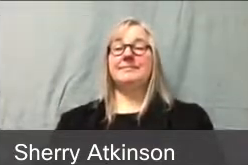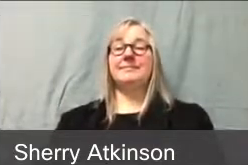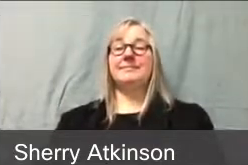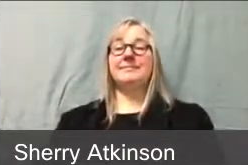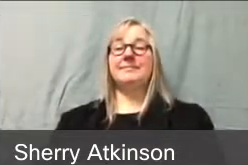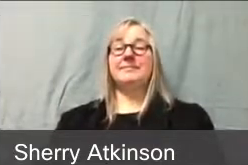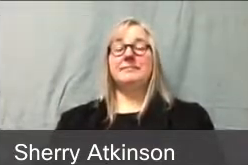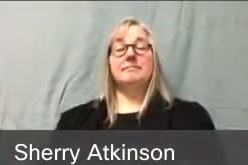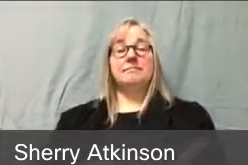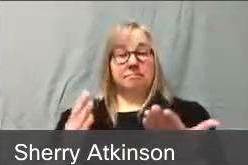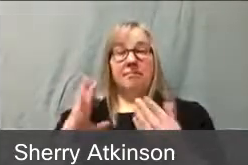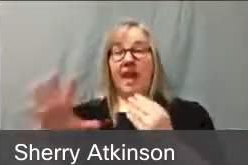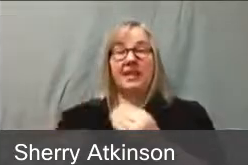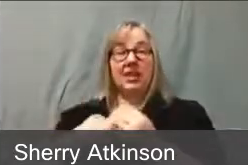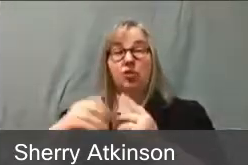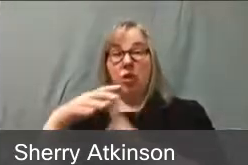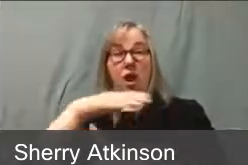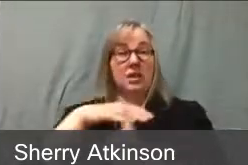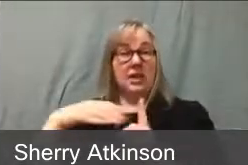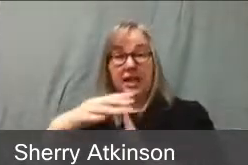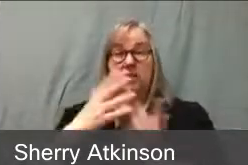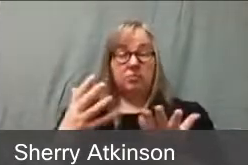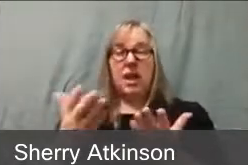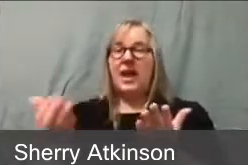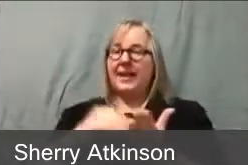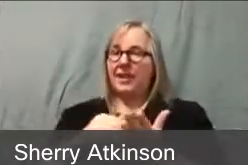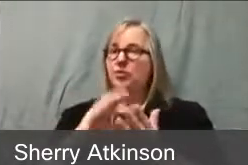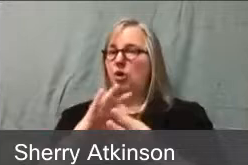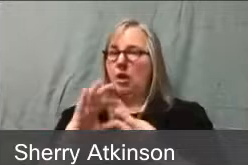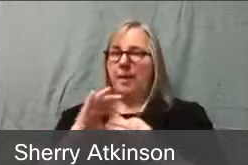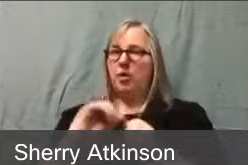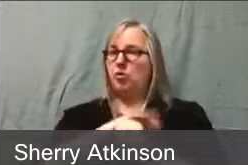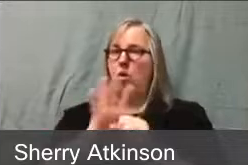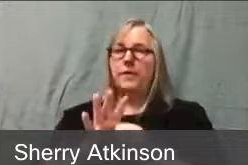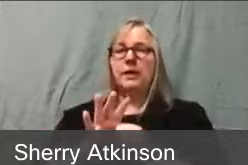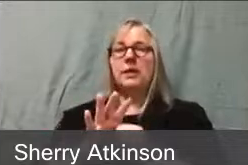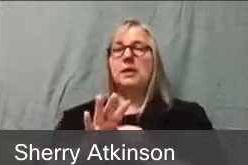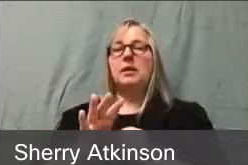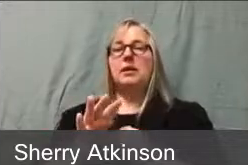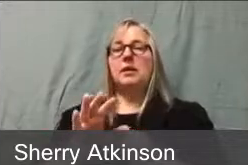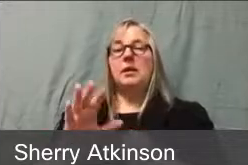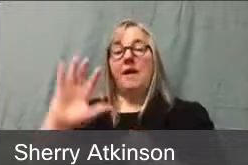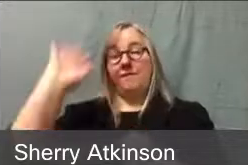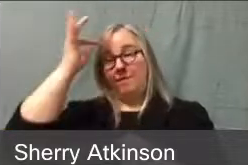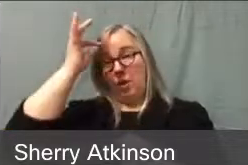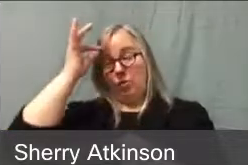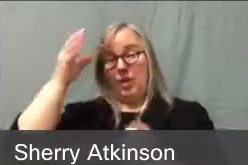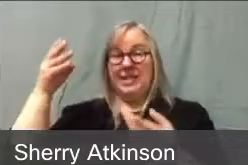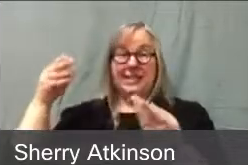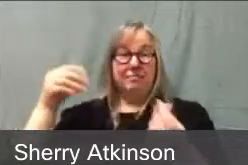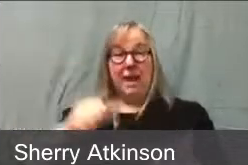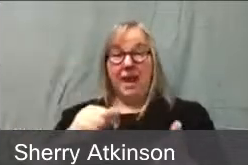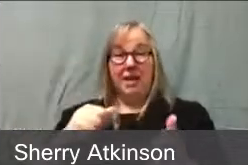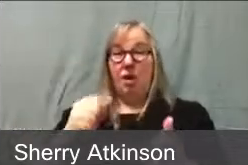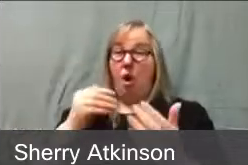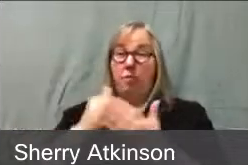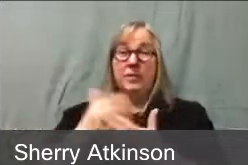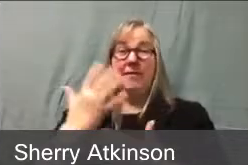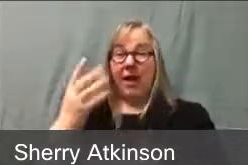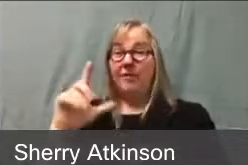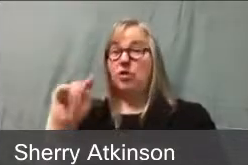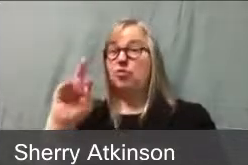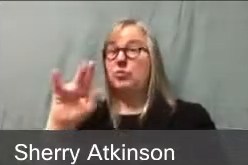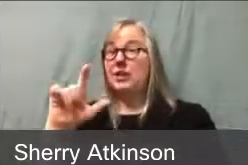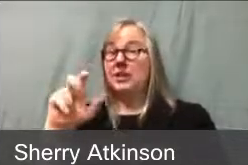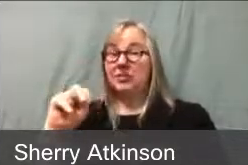So additional context, again, talking about COVID, the federal government spent nearly $5 trillion to combat this pandemic, and a